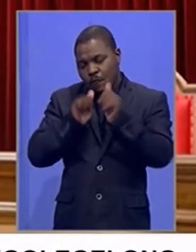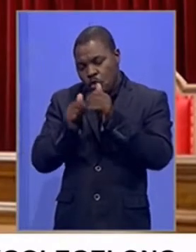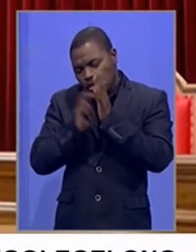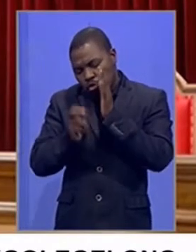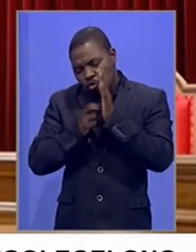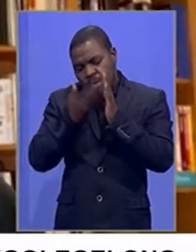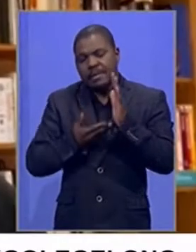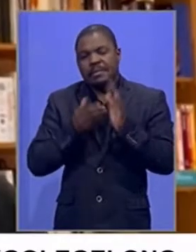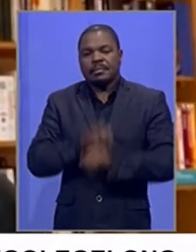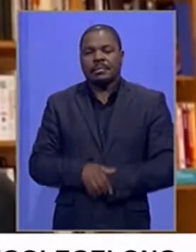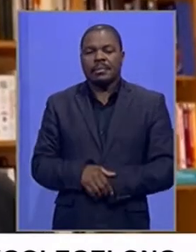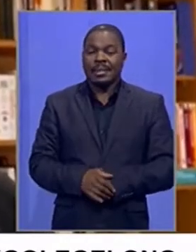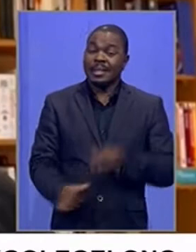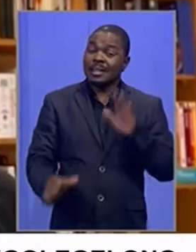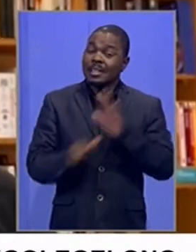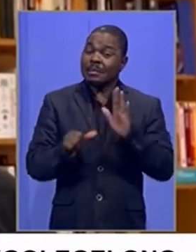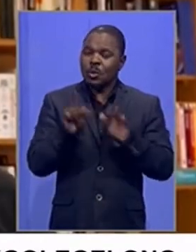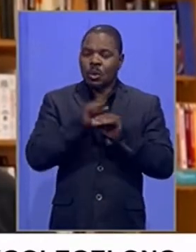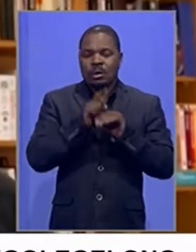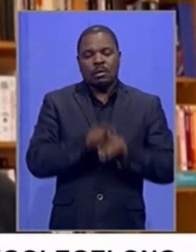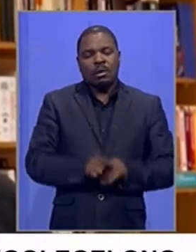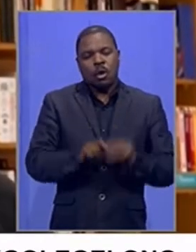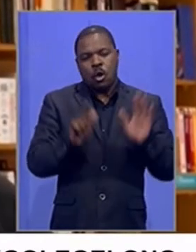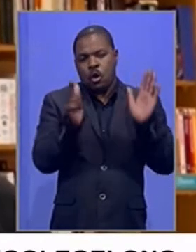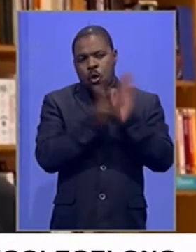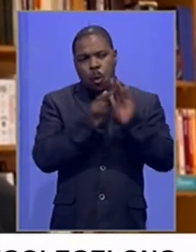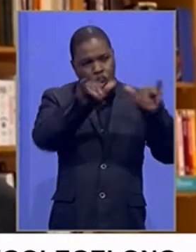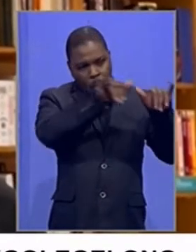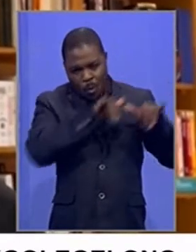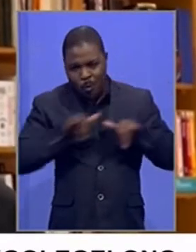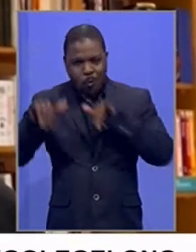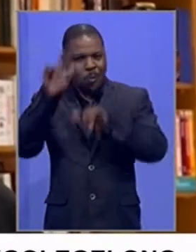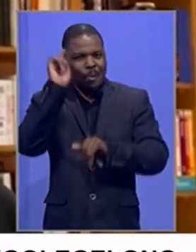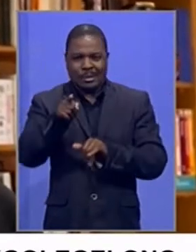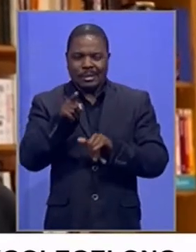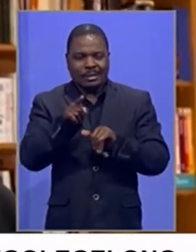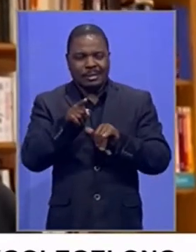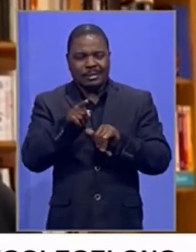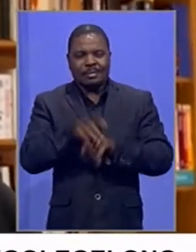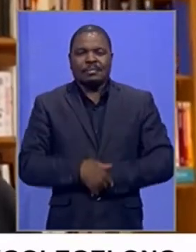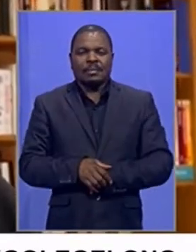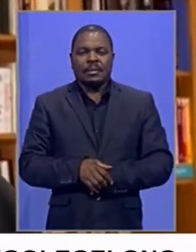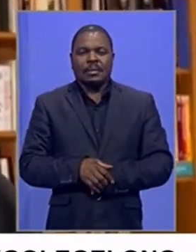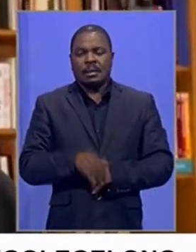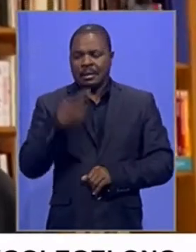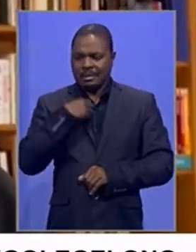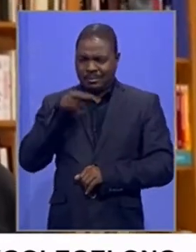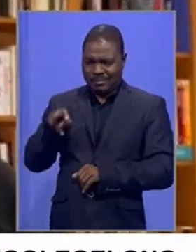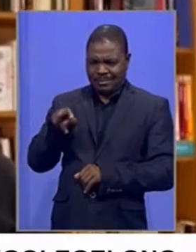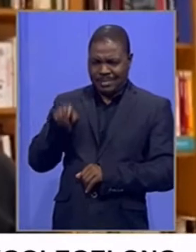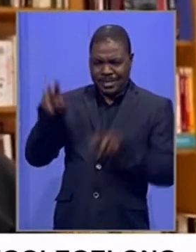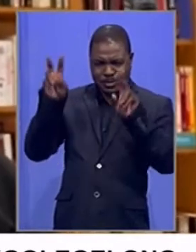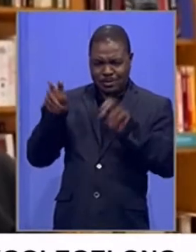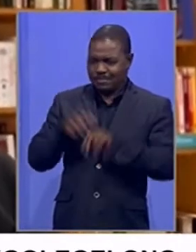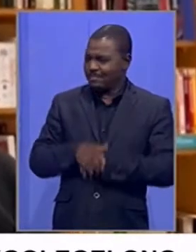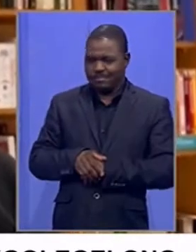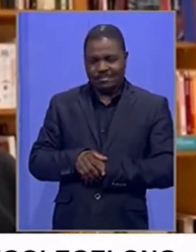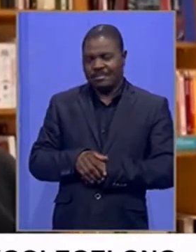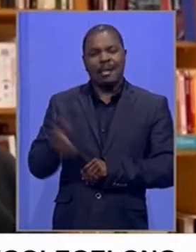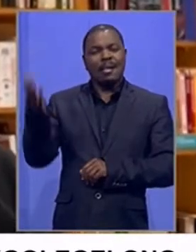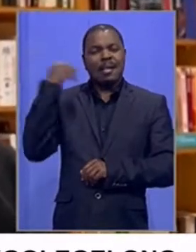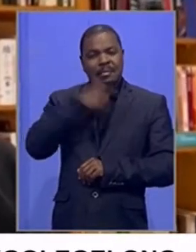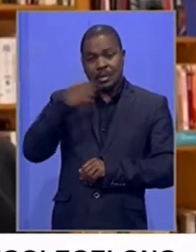most important thing in this case is that justice must prevail and that the law must be applied consistently. It appears, however, in this matter that former President